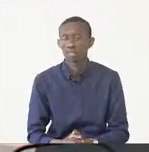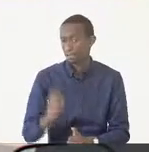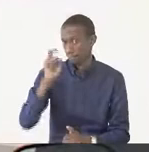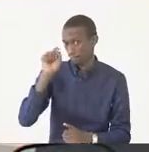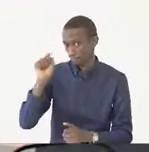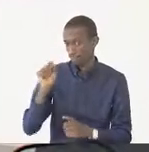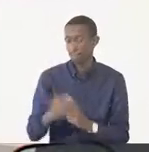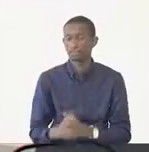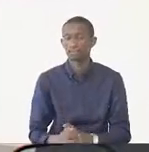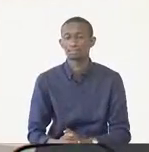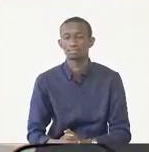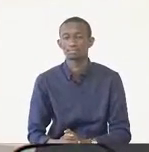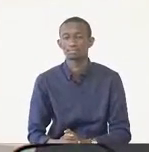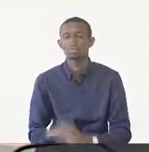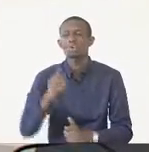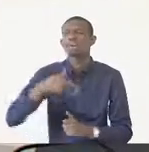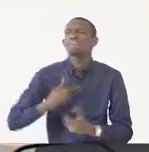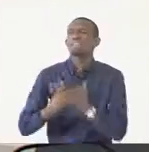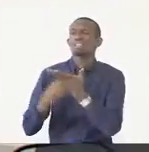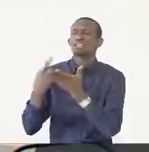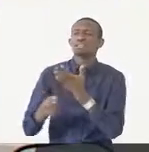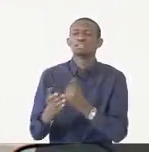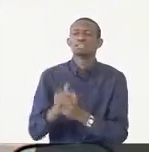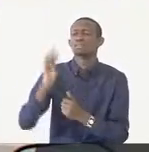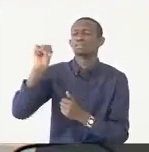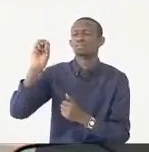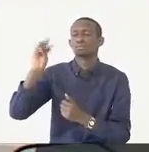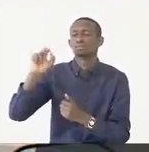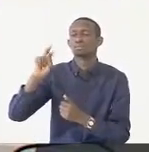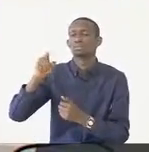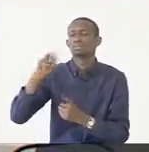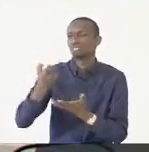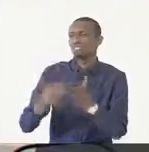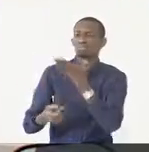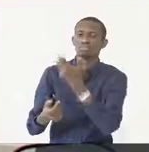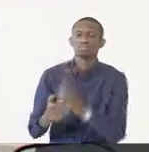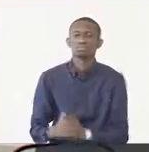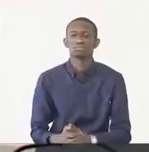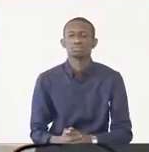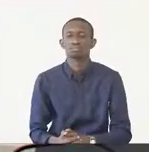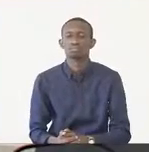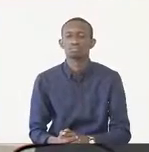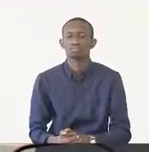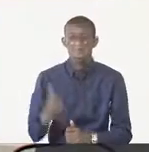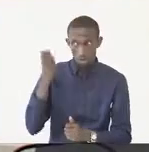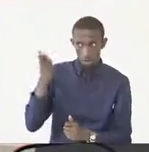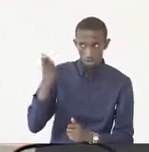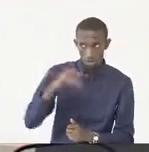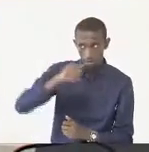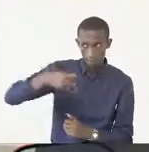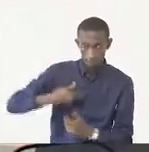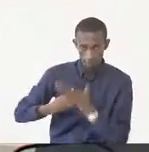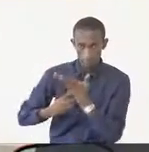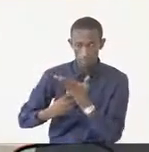x-axis. What do we have as the momentum? So the linear momentum. So here, what we have is